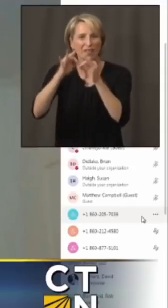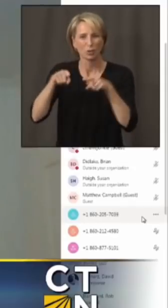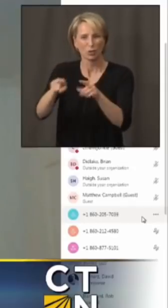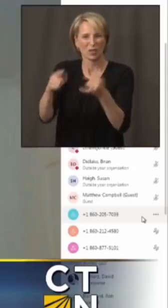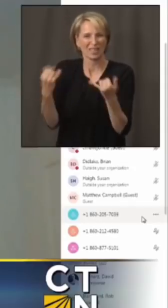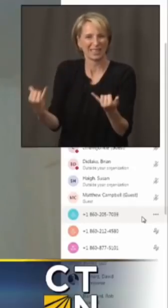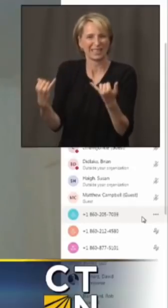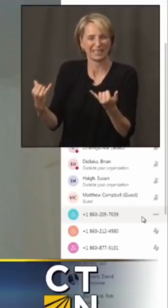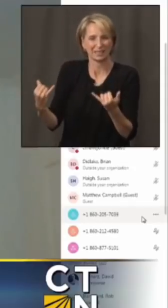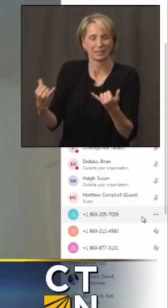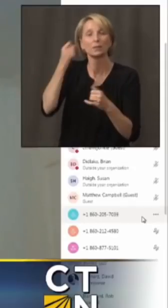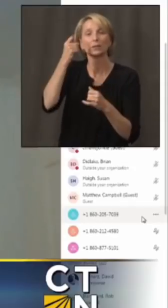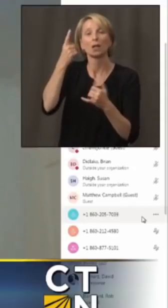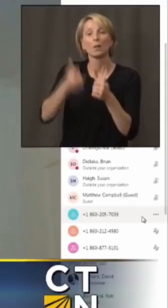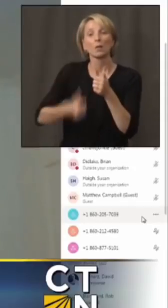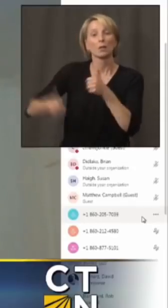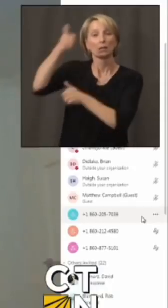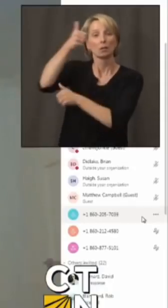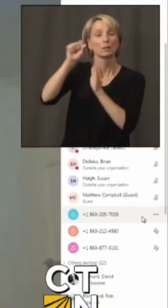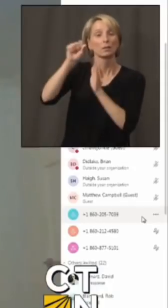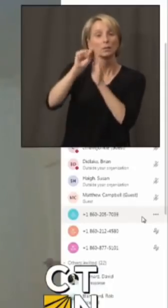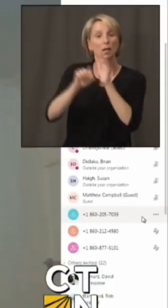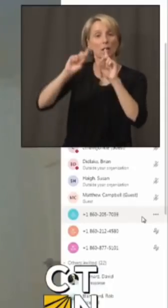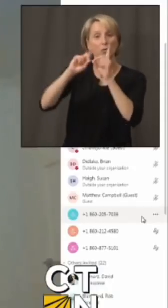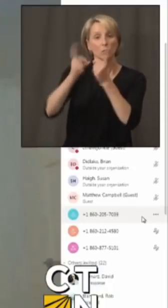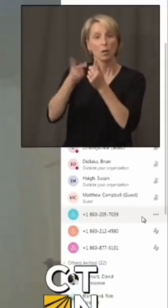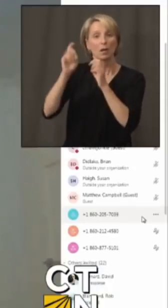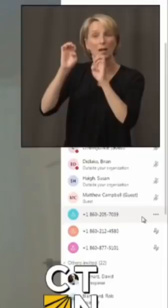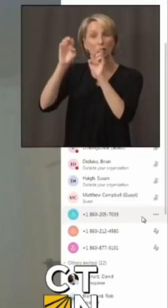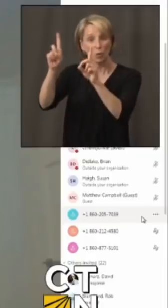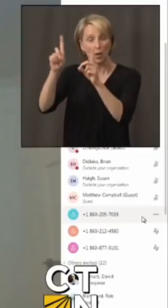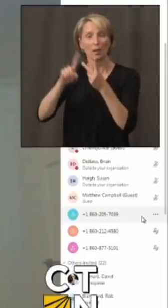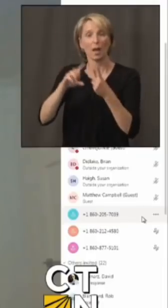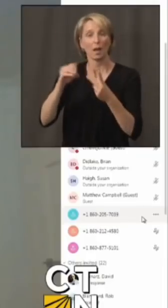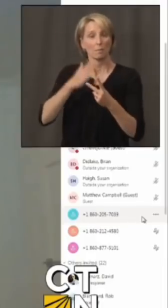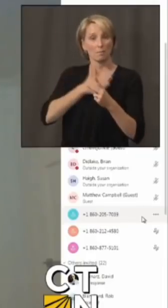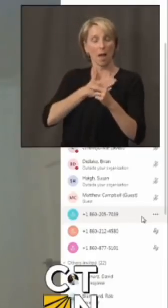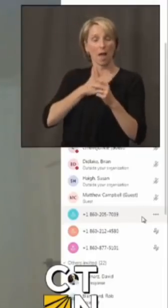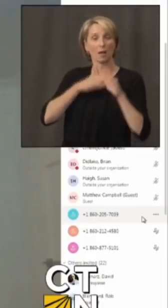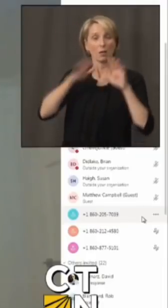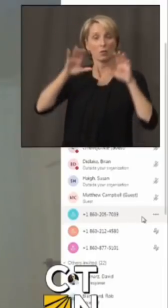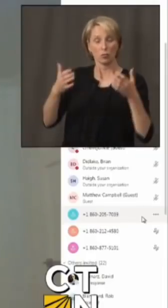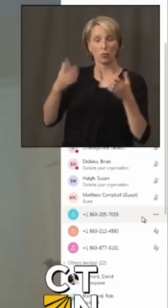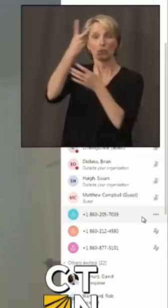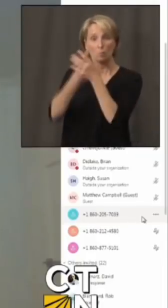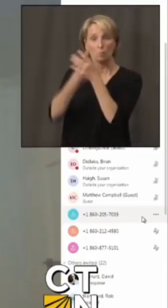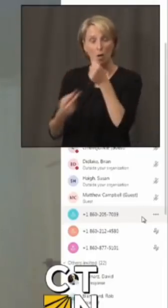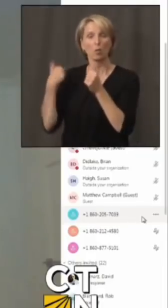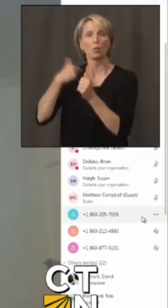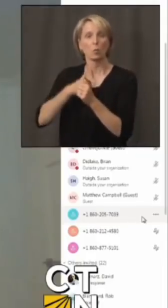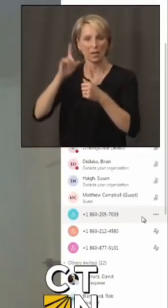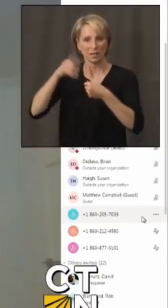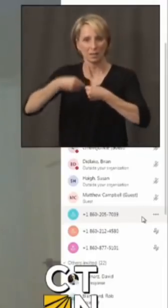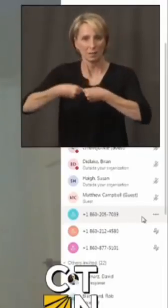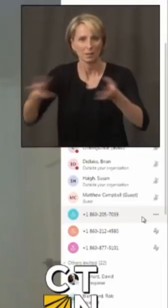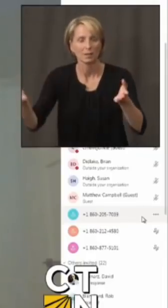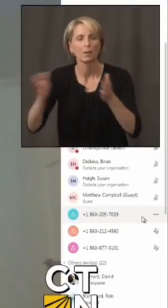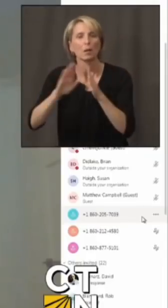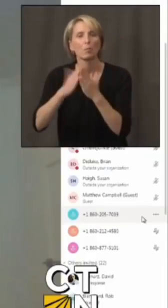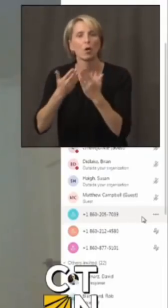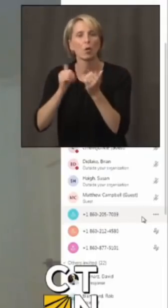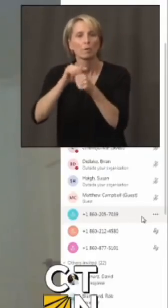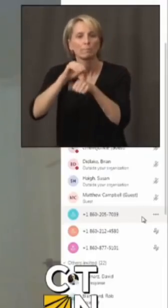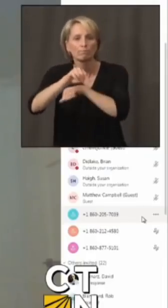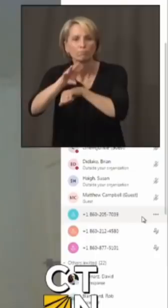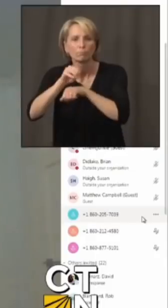this time. And the State Department of Education and the Office of Early Childhood issued a joint guidebook to communities that are looking to